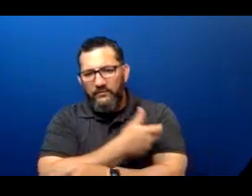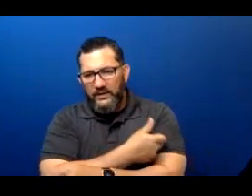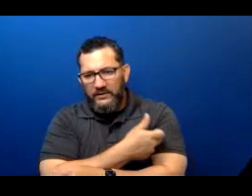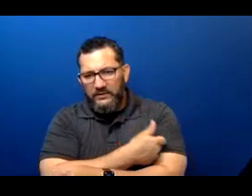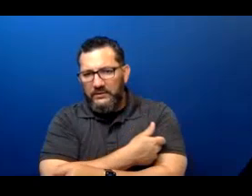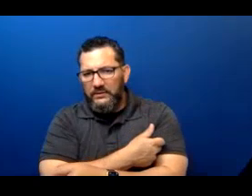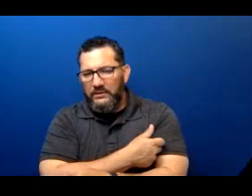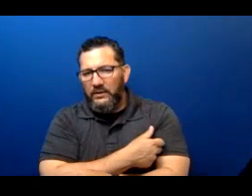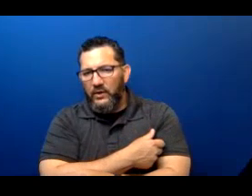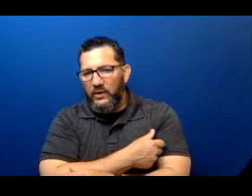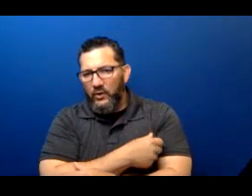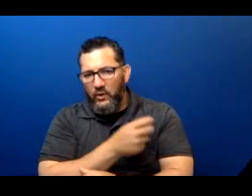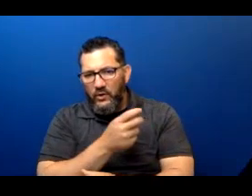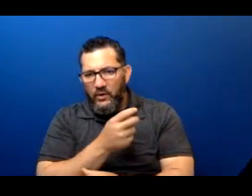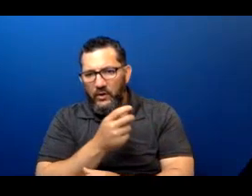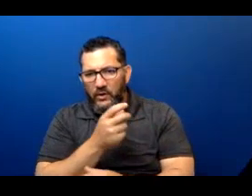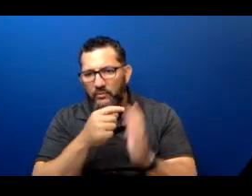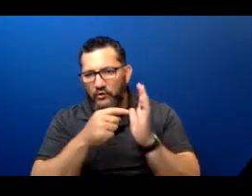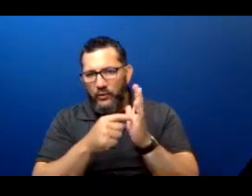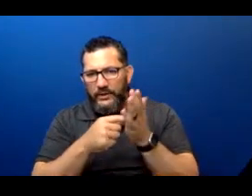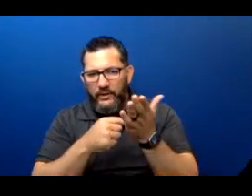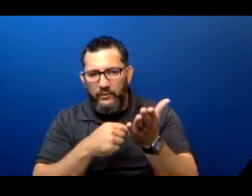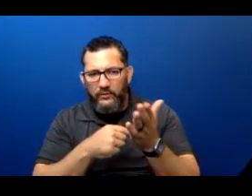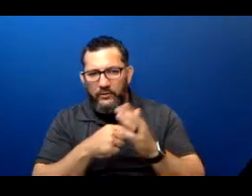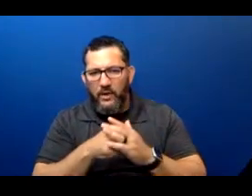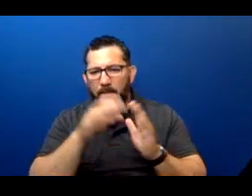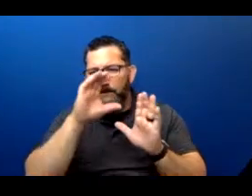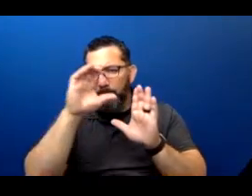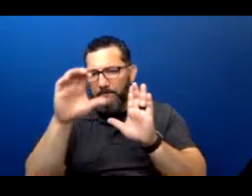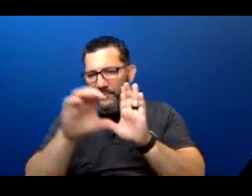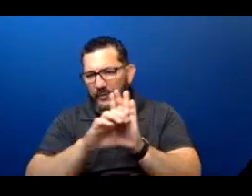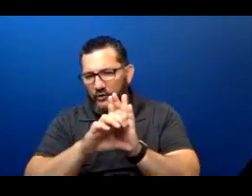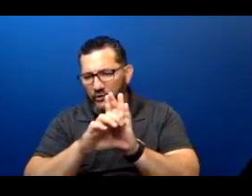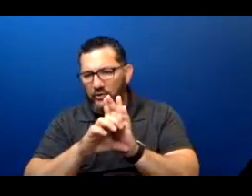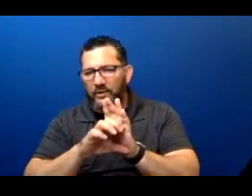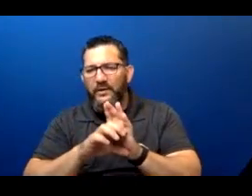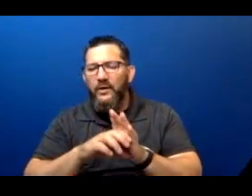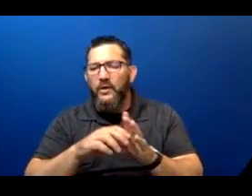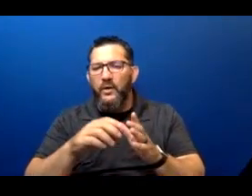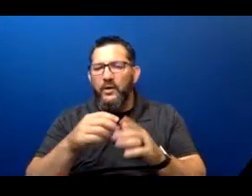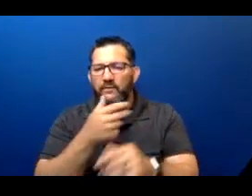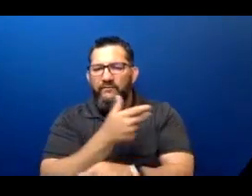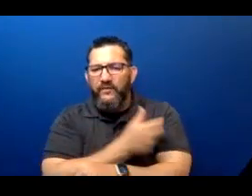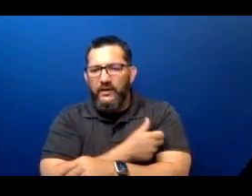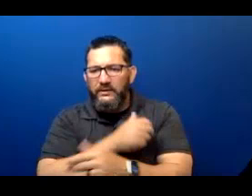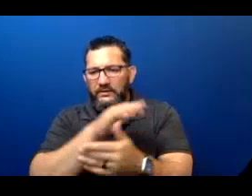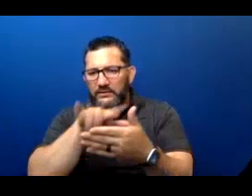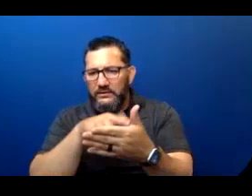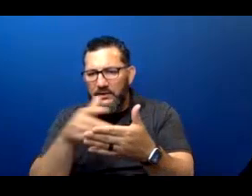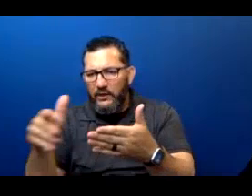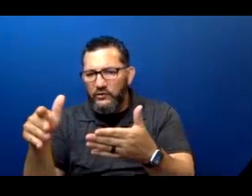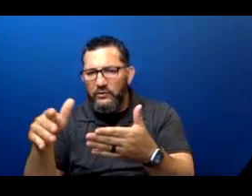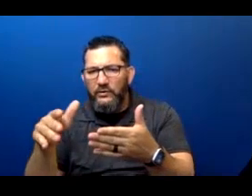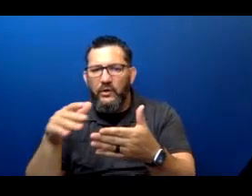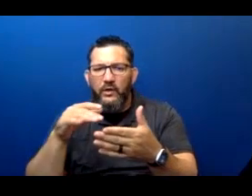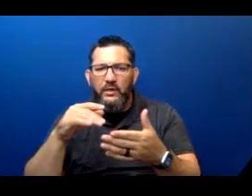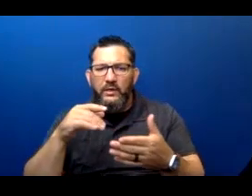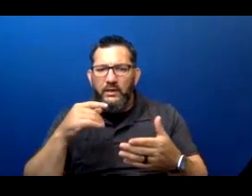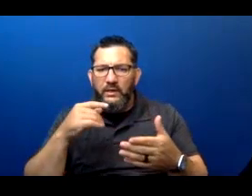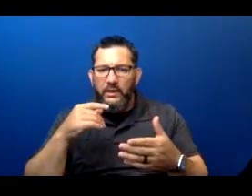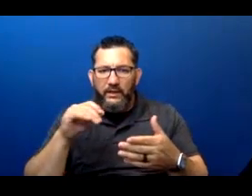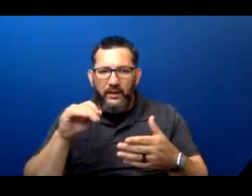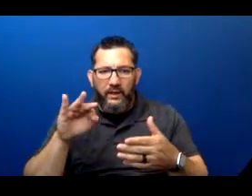on the screen, I'm just showing like a picture of the vaccine schedule or the tab, where it says none. That